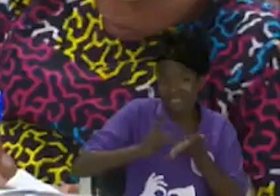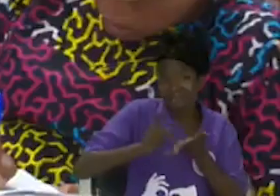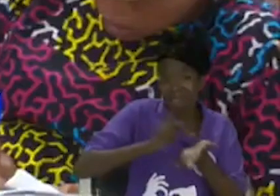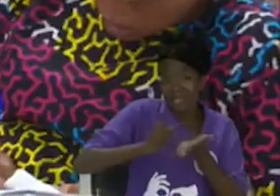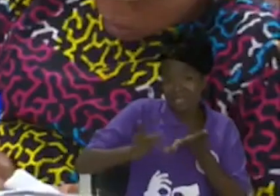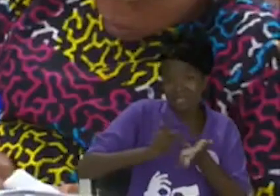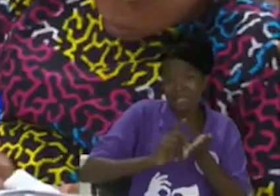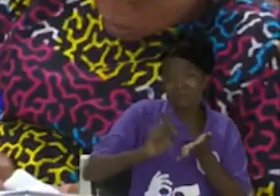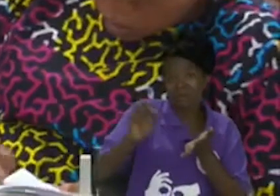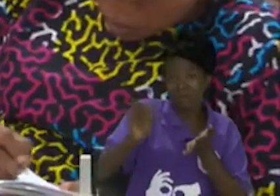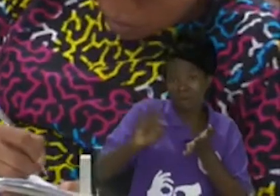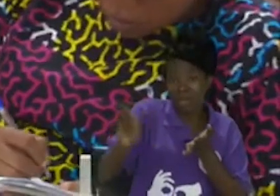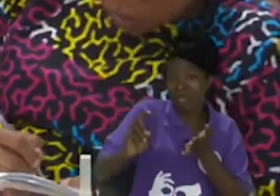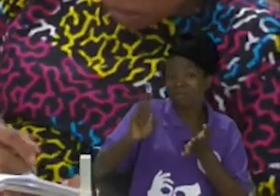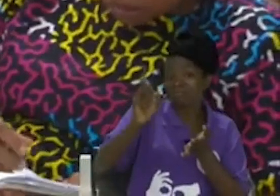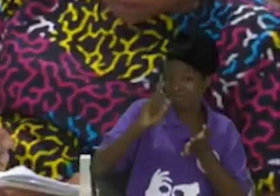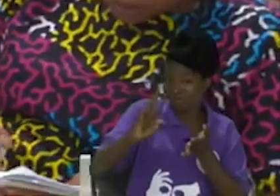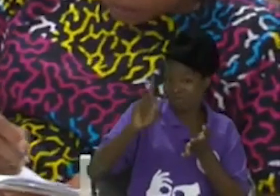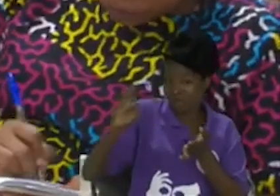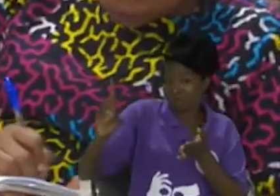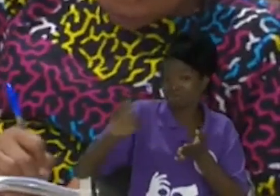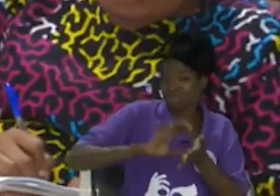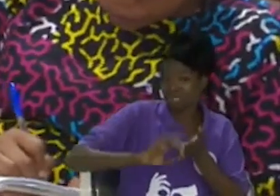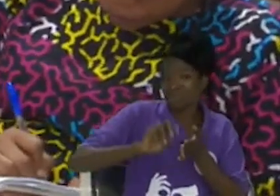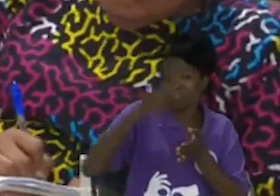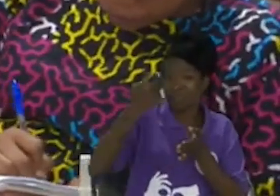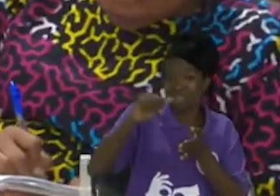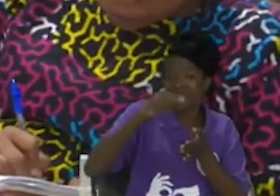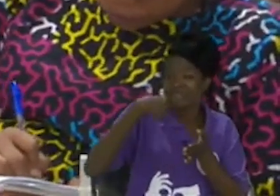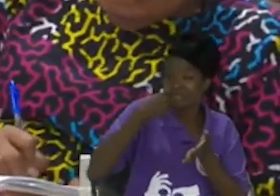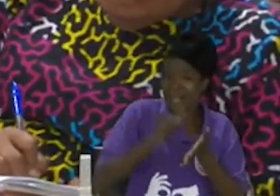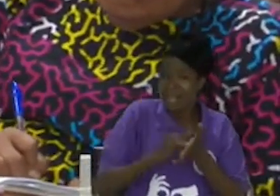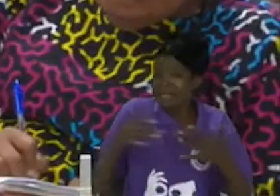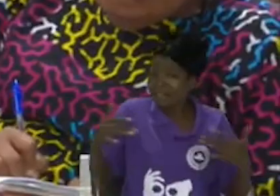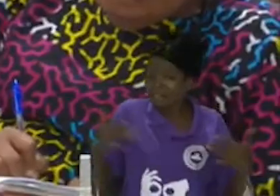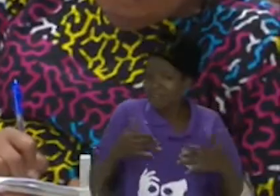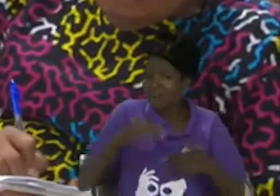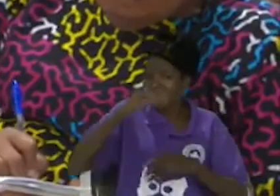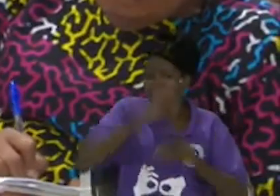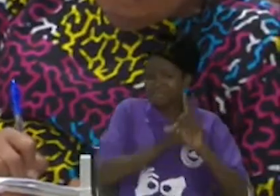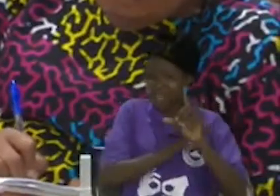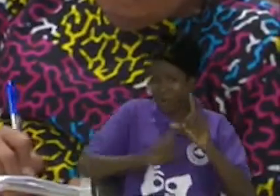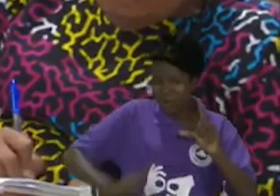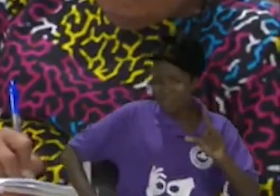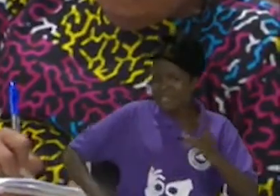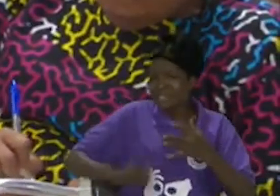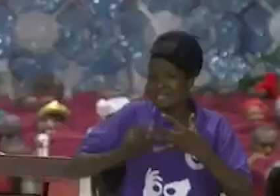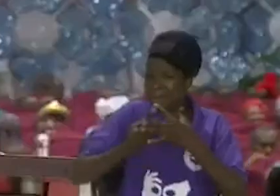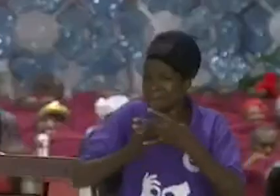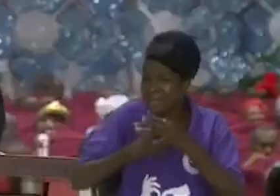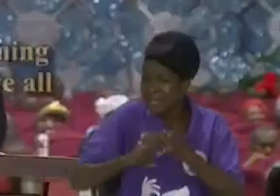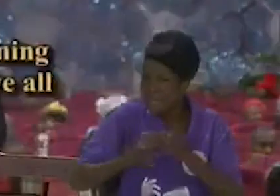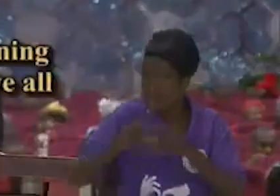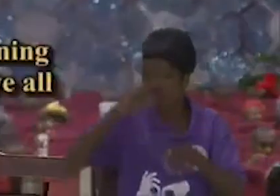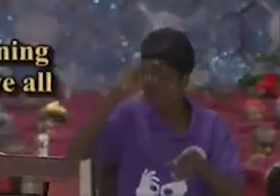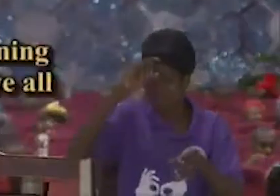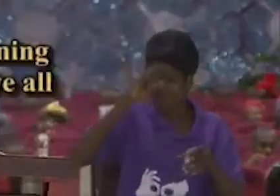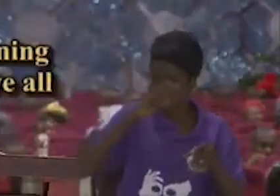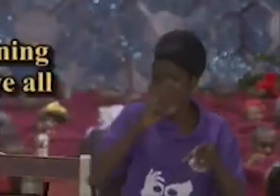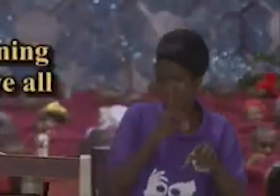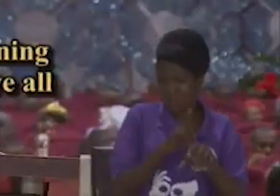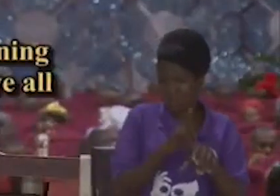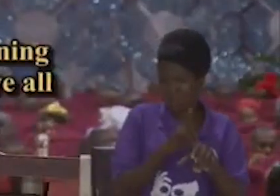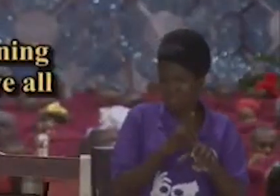Psalm 111 verse 10. The Bible says that the fear of the Lord is the beginning of wisdom, and good